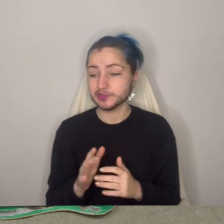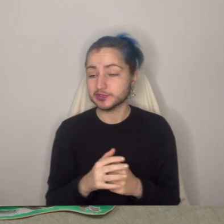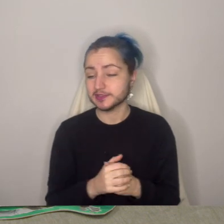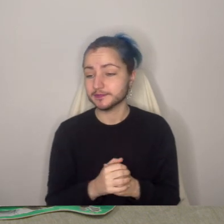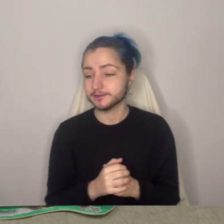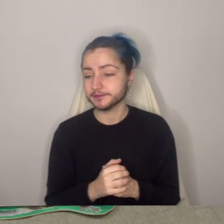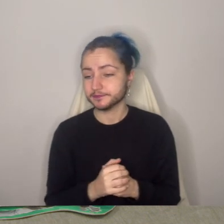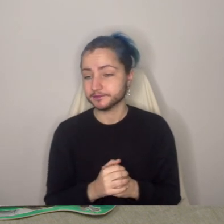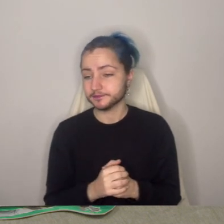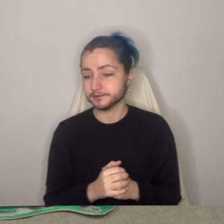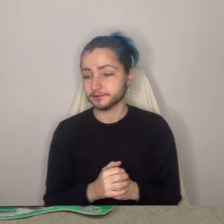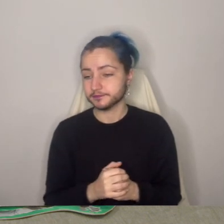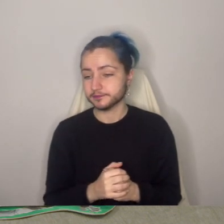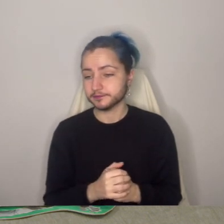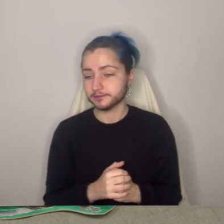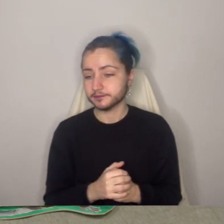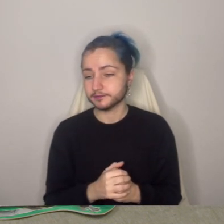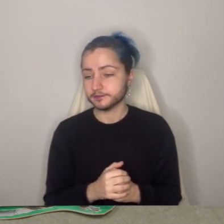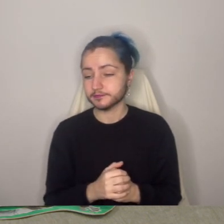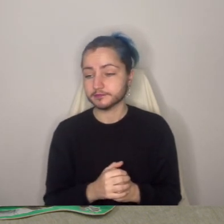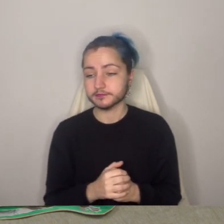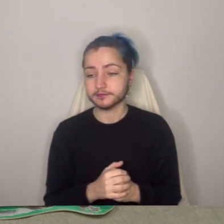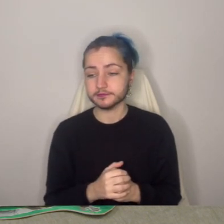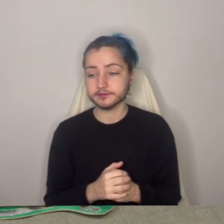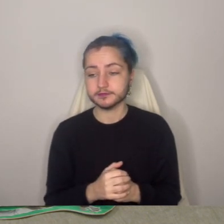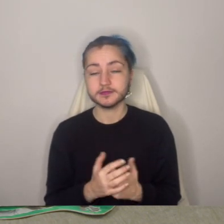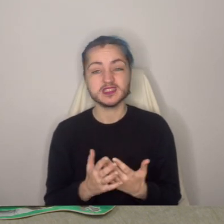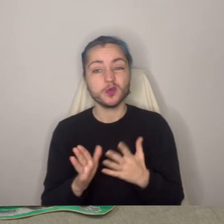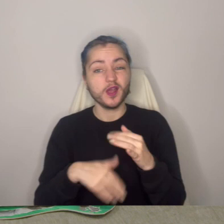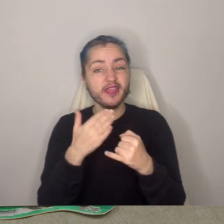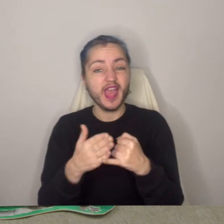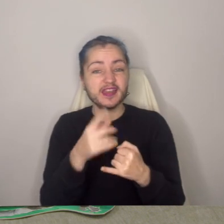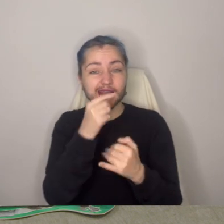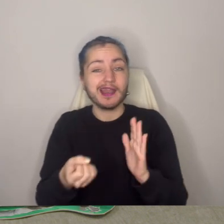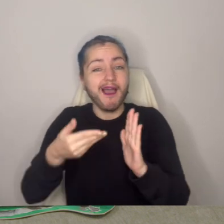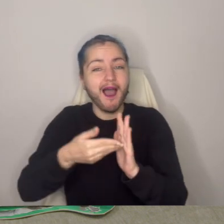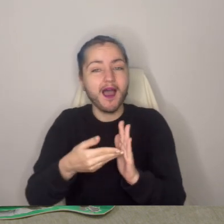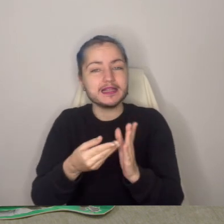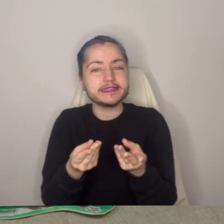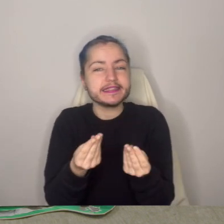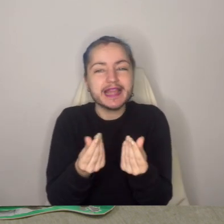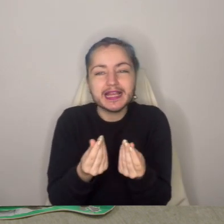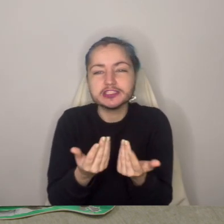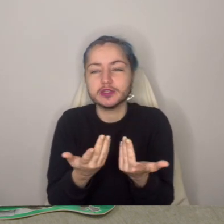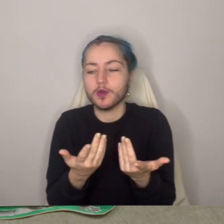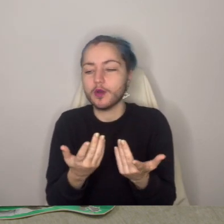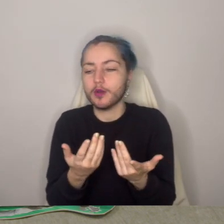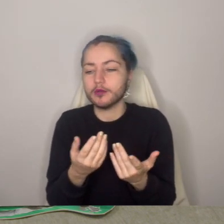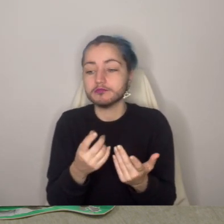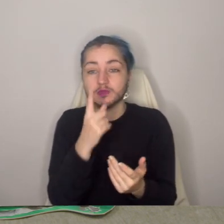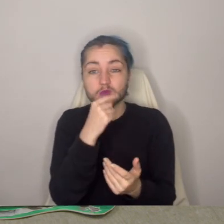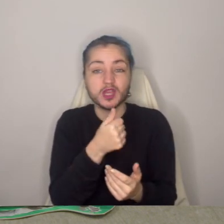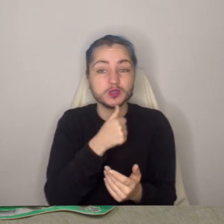work. And you can go in at the end to add more texture, to add something more interesting. You can either use a